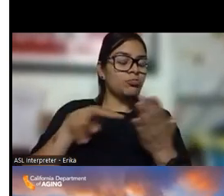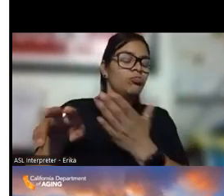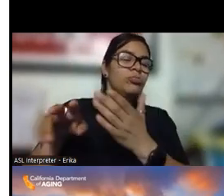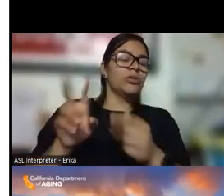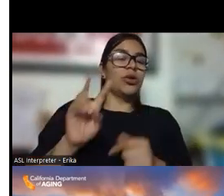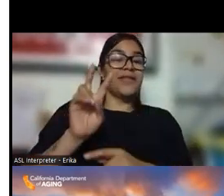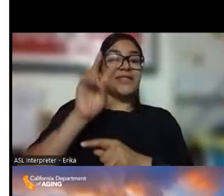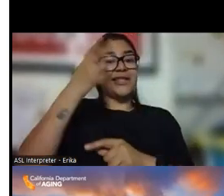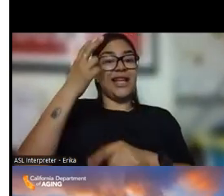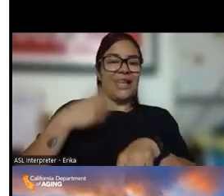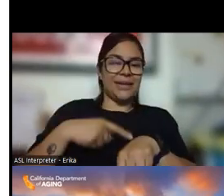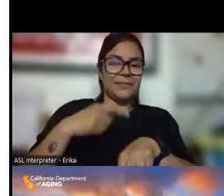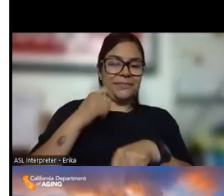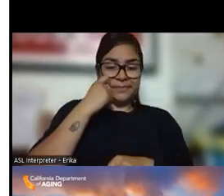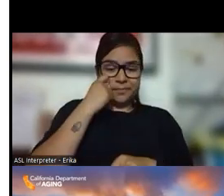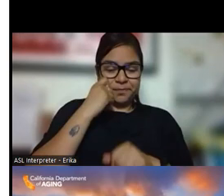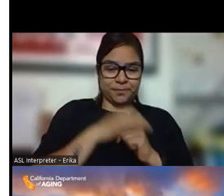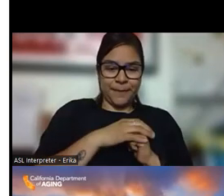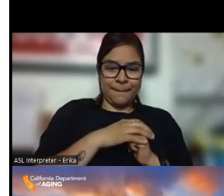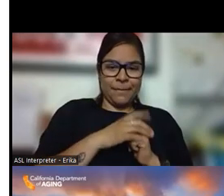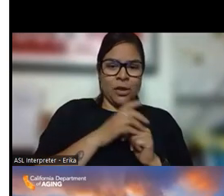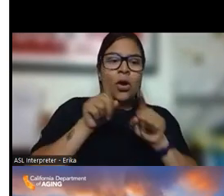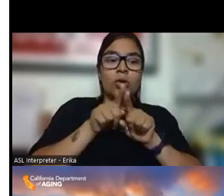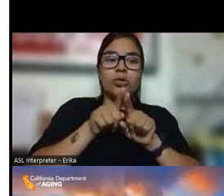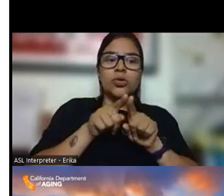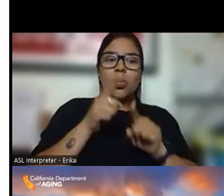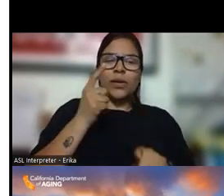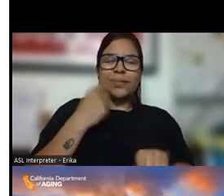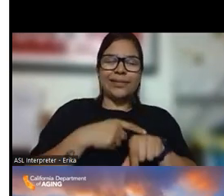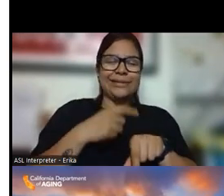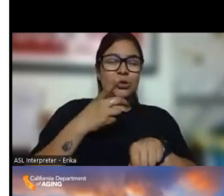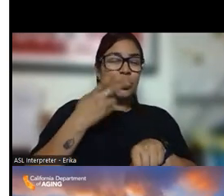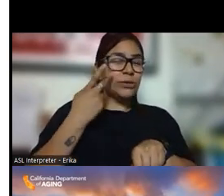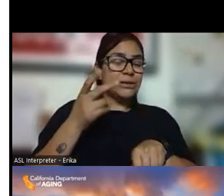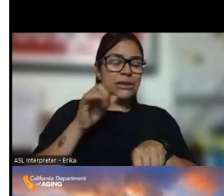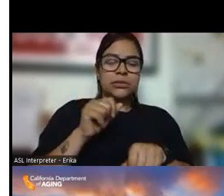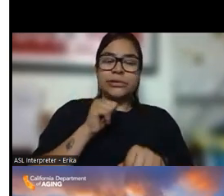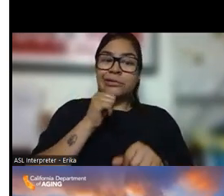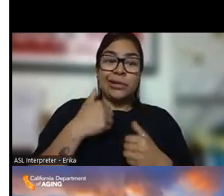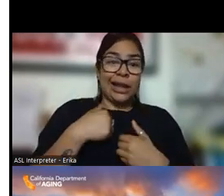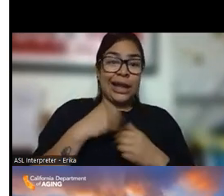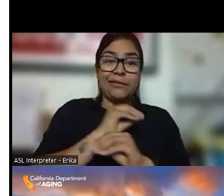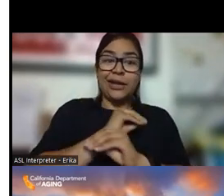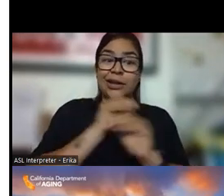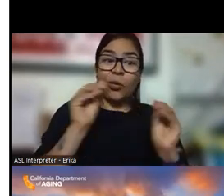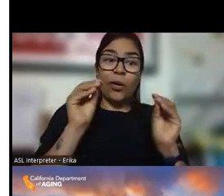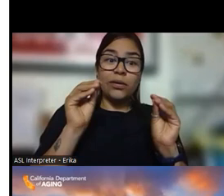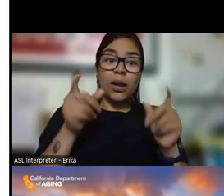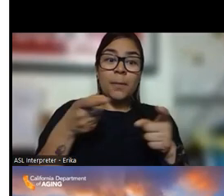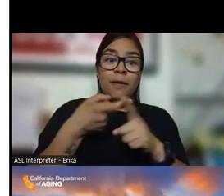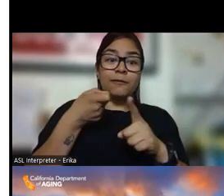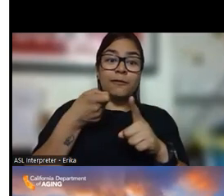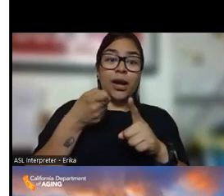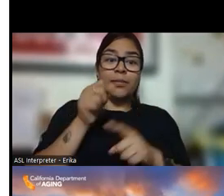round. One thing you might notice on here is we did not award any tribal communities. We didn't receive any applications from tribal